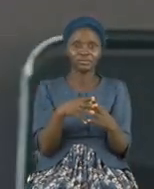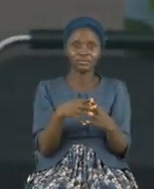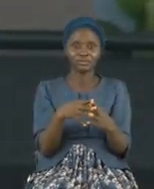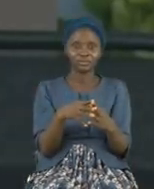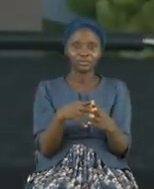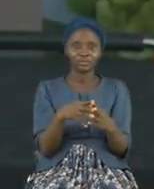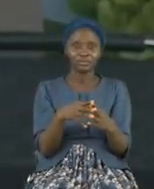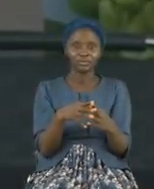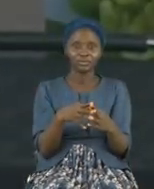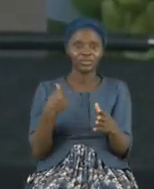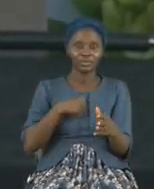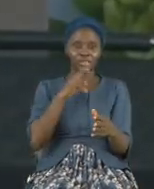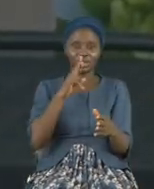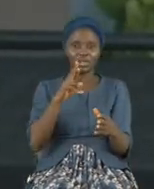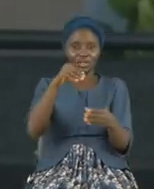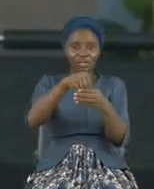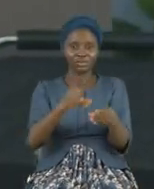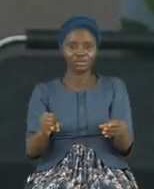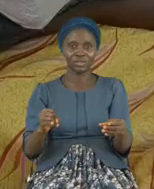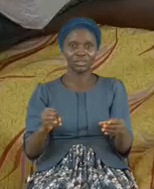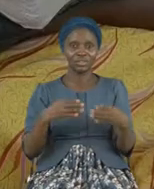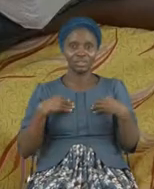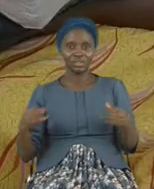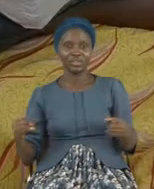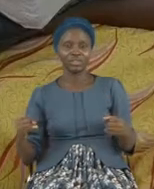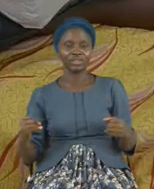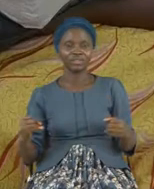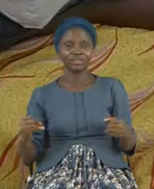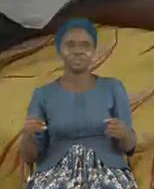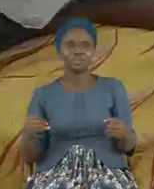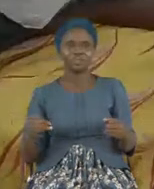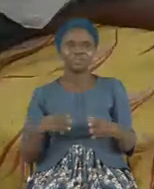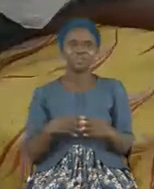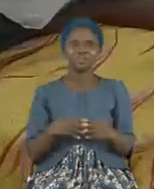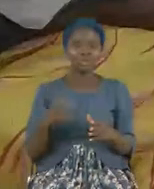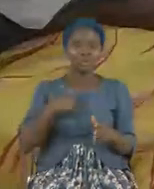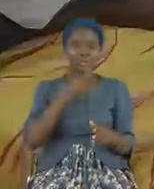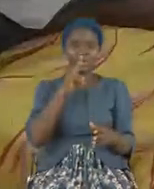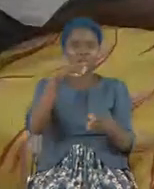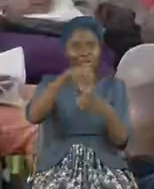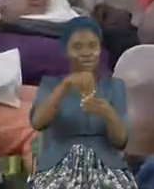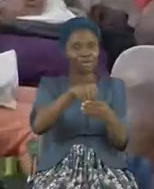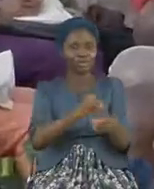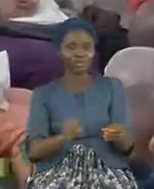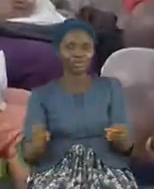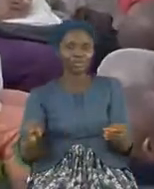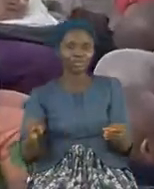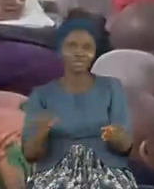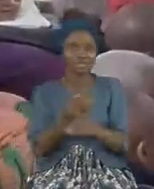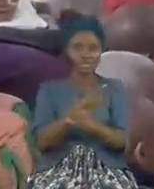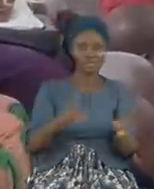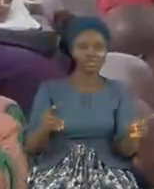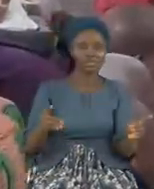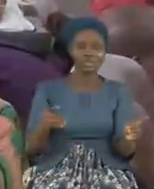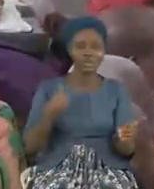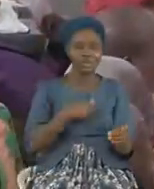sowing healing. I didn't hear you. Amen. We're sowing deliverance. Amen. We're